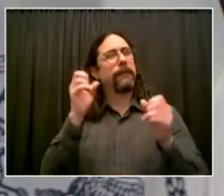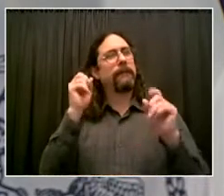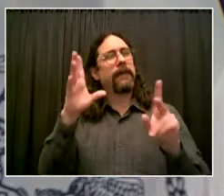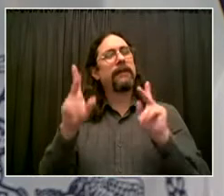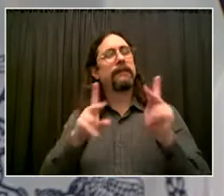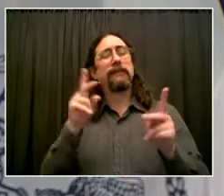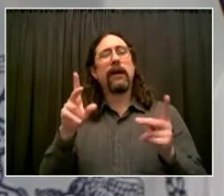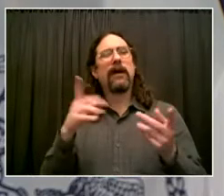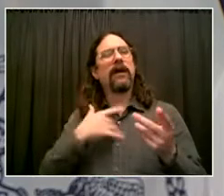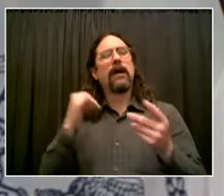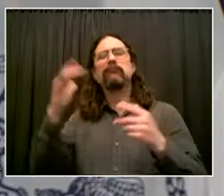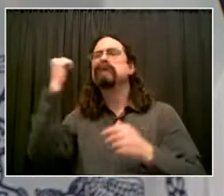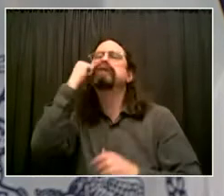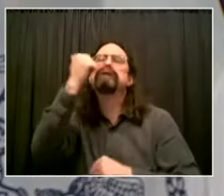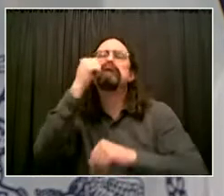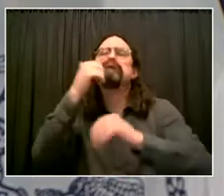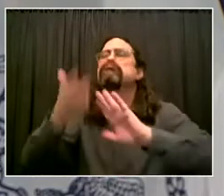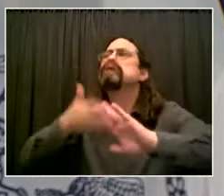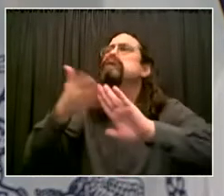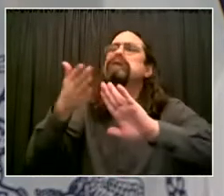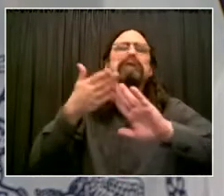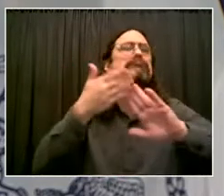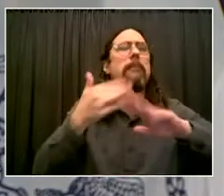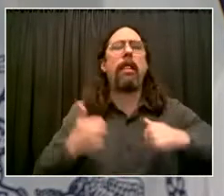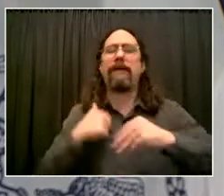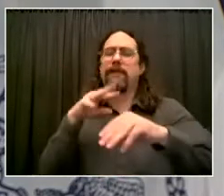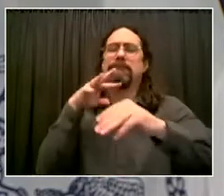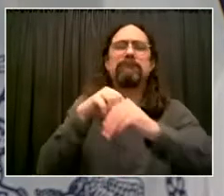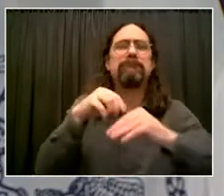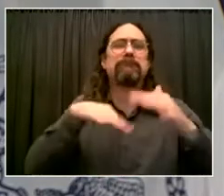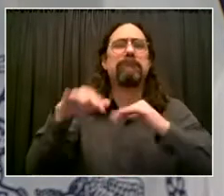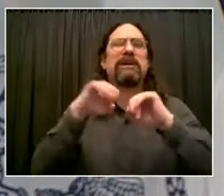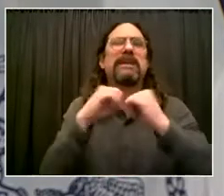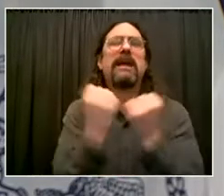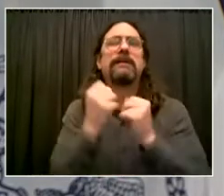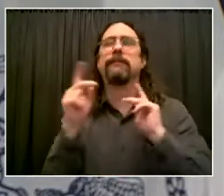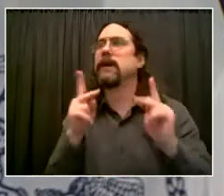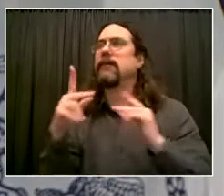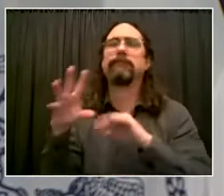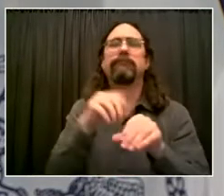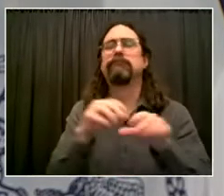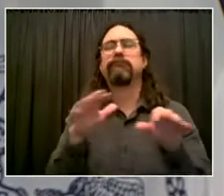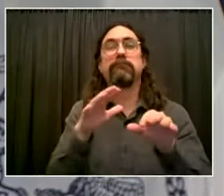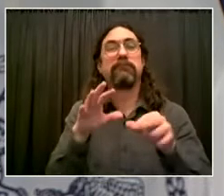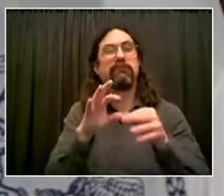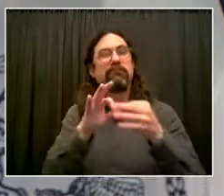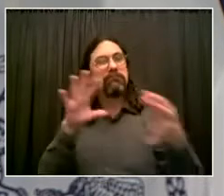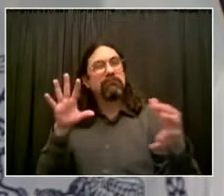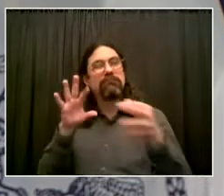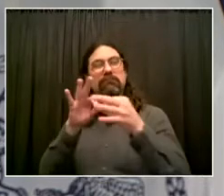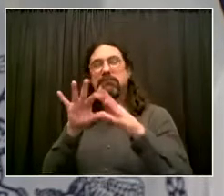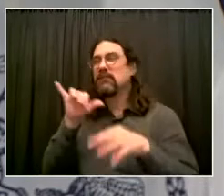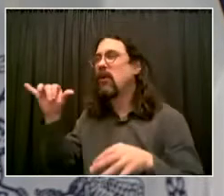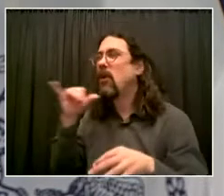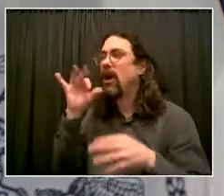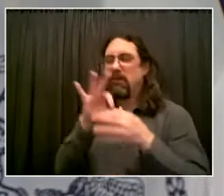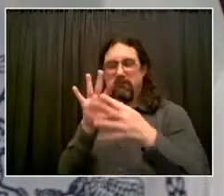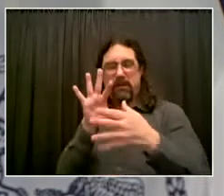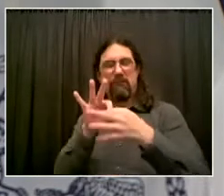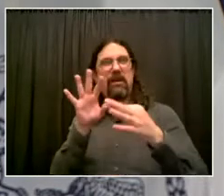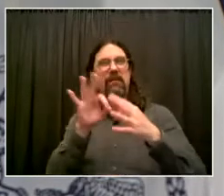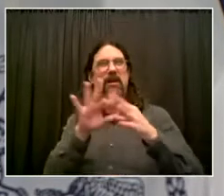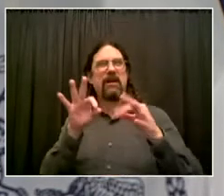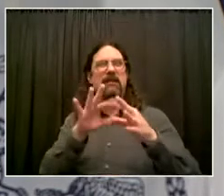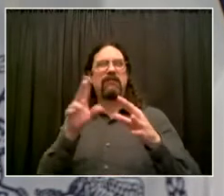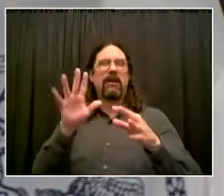with. And we got to bring it back, and we are bringing it back. You can see very, very noticeably a lot of the